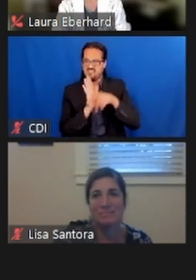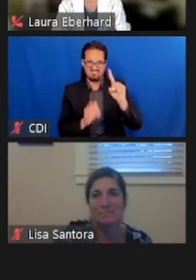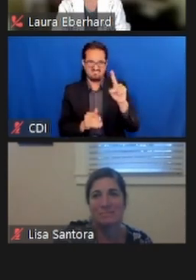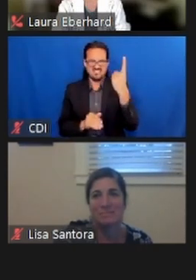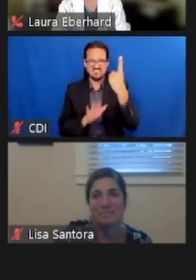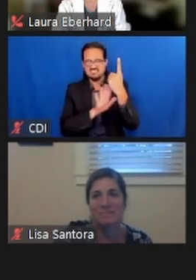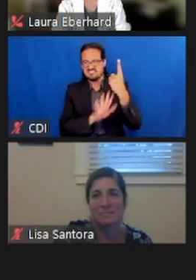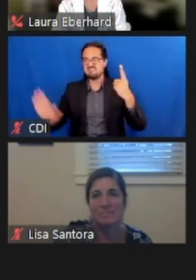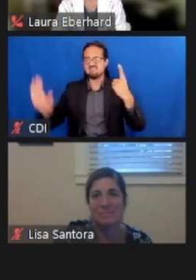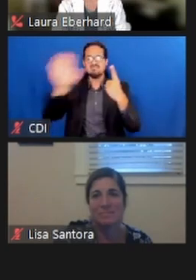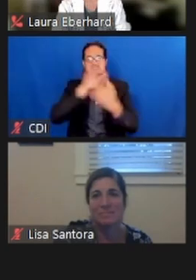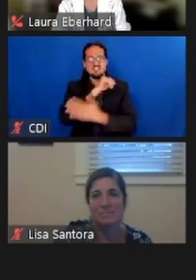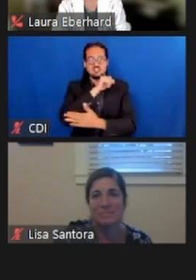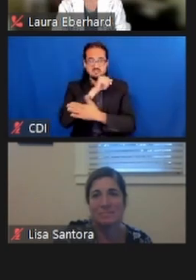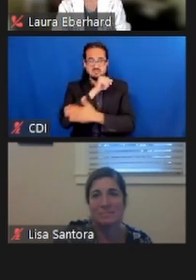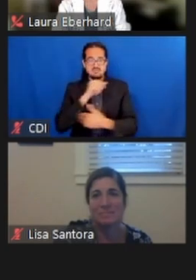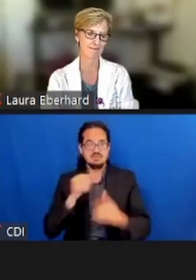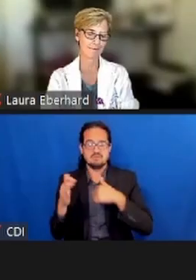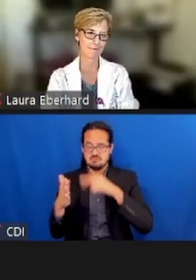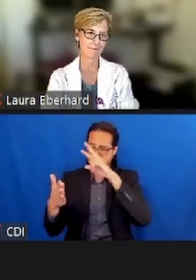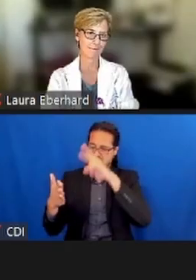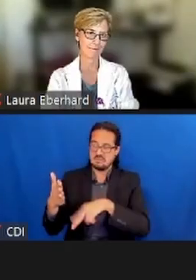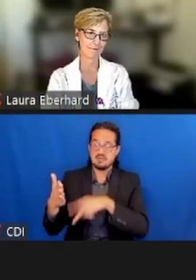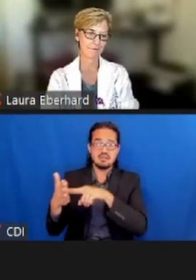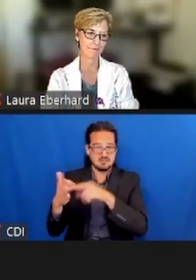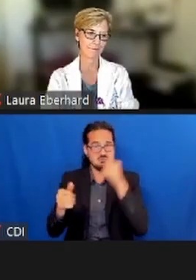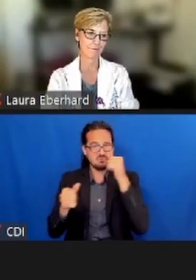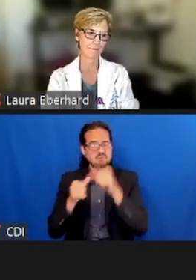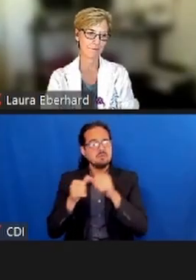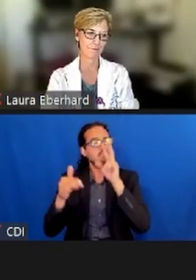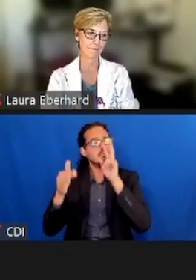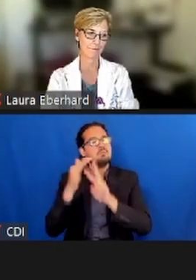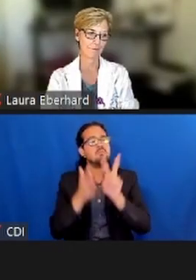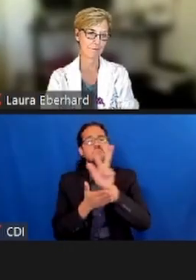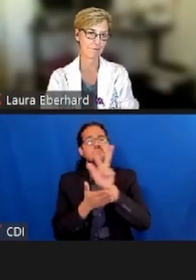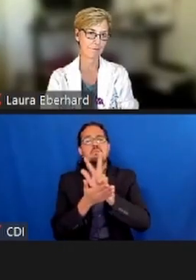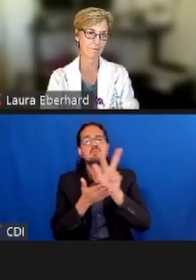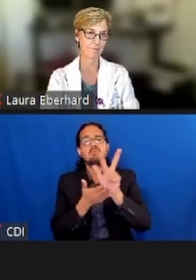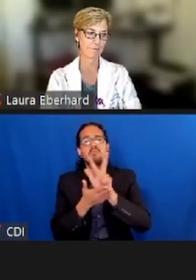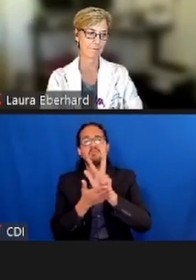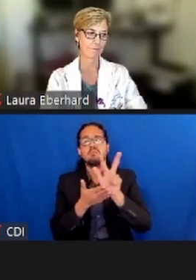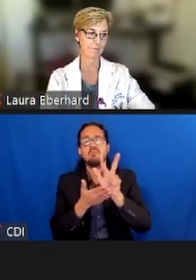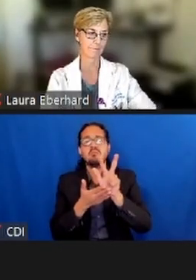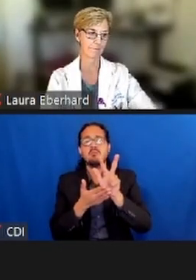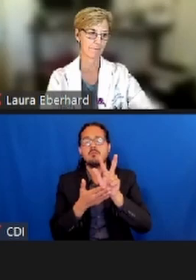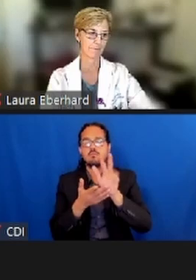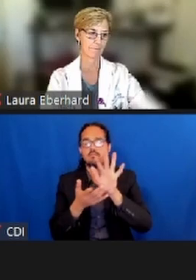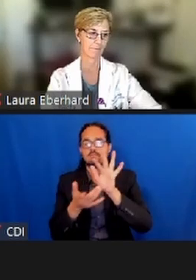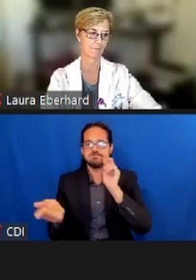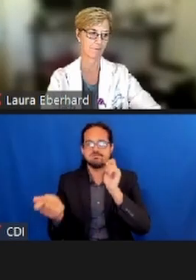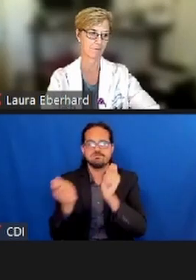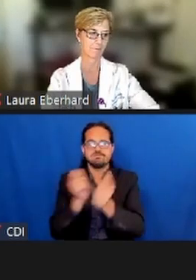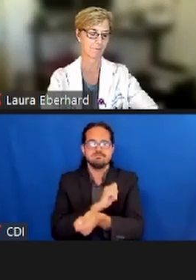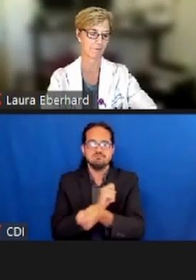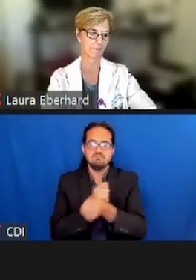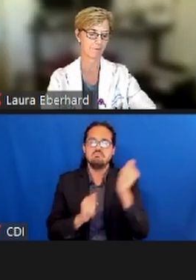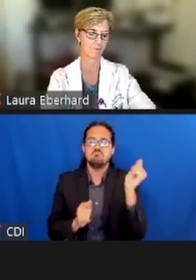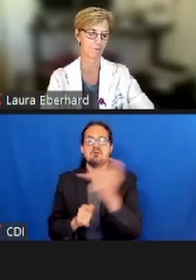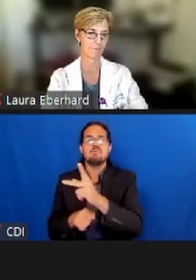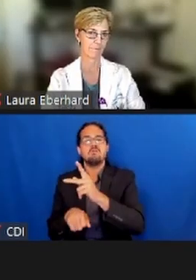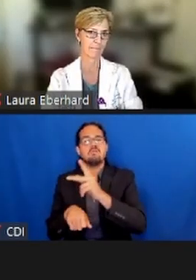were looking at 3 weeks, and the words were, temporarily changing our routine will be necessary to stopping this. Here we are